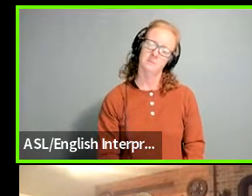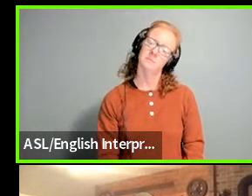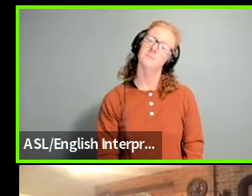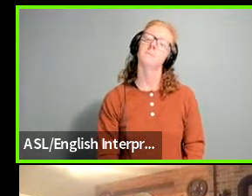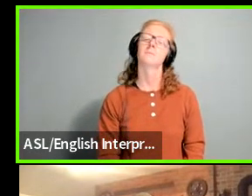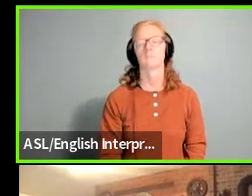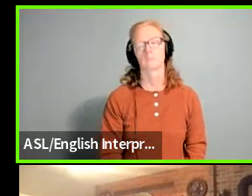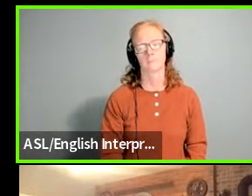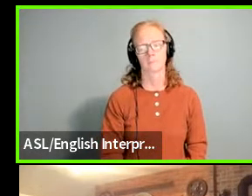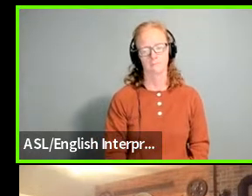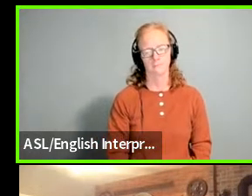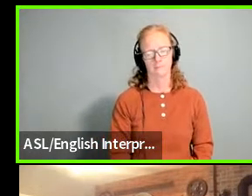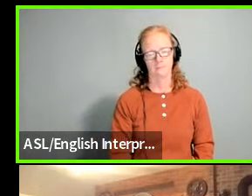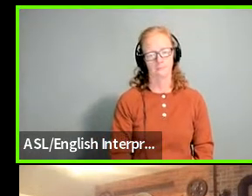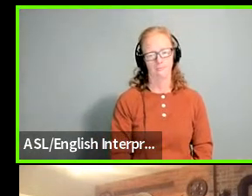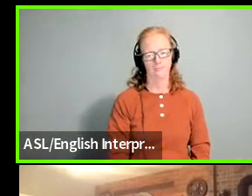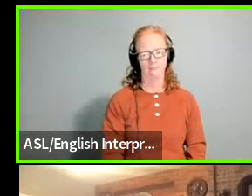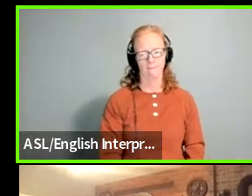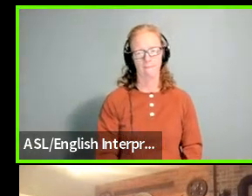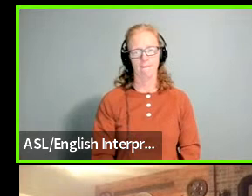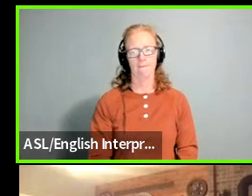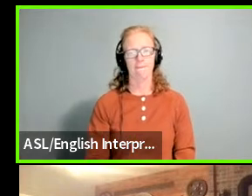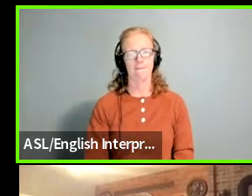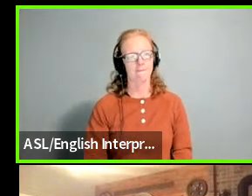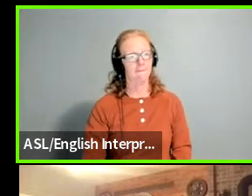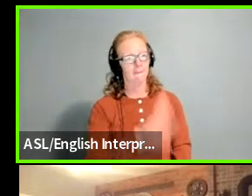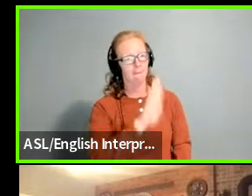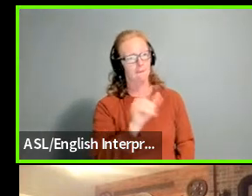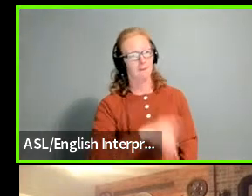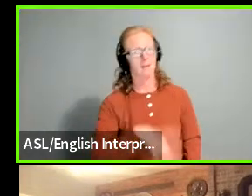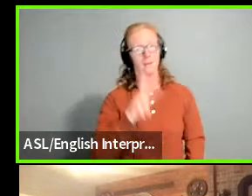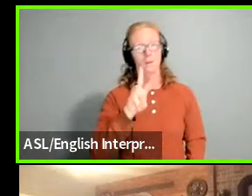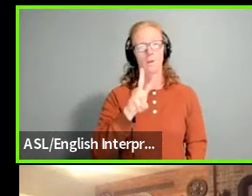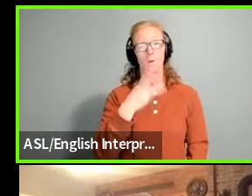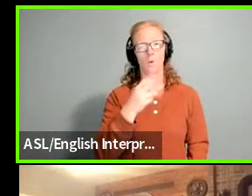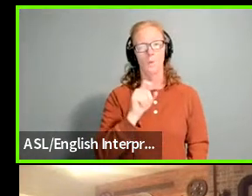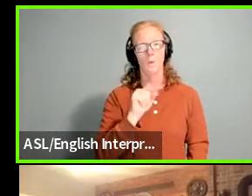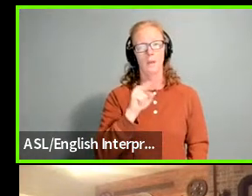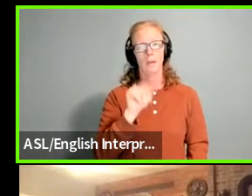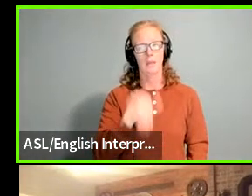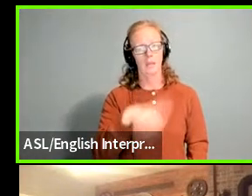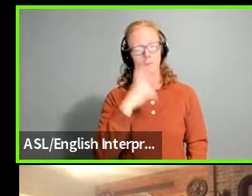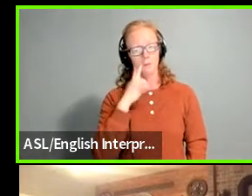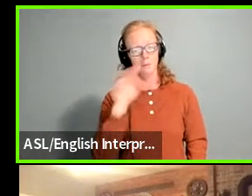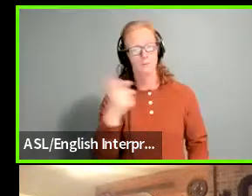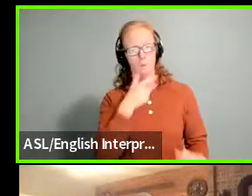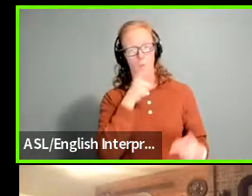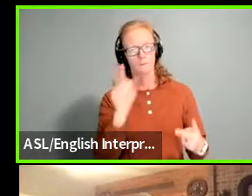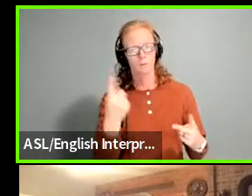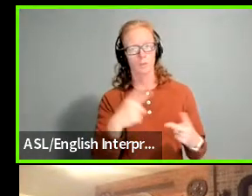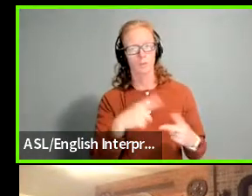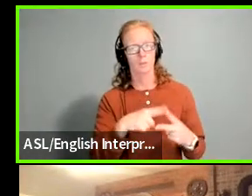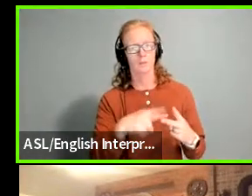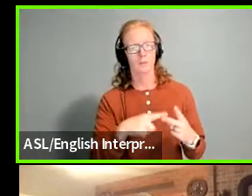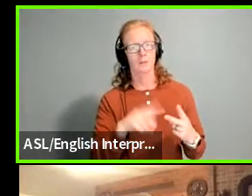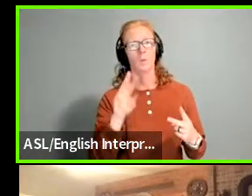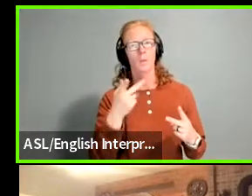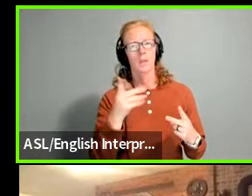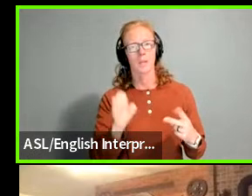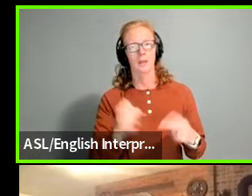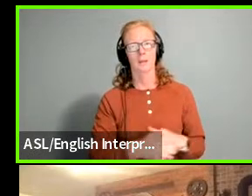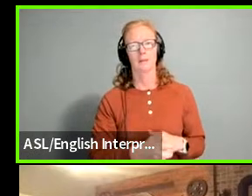Okay, we have Bill and Whitney, and I couldn't check to see which one was first. So maybe we go with Whitney and then